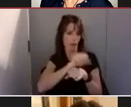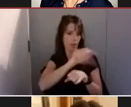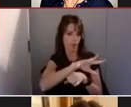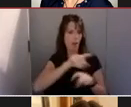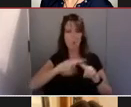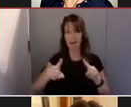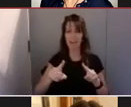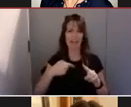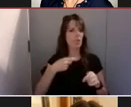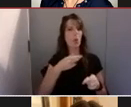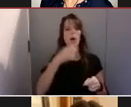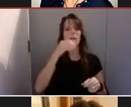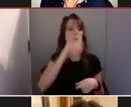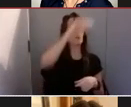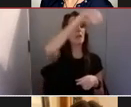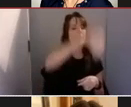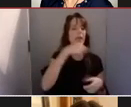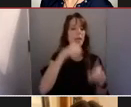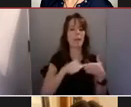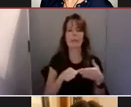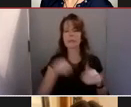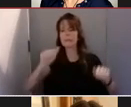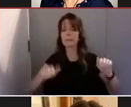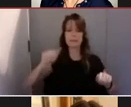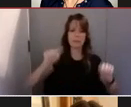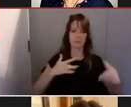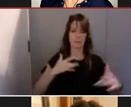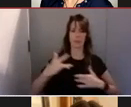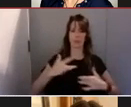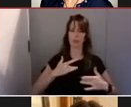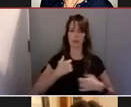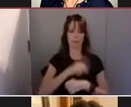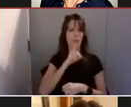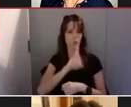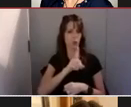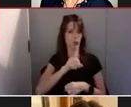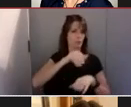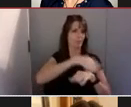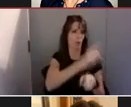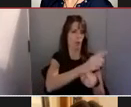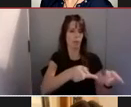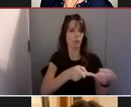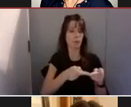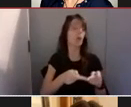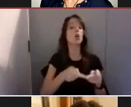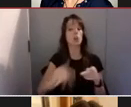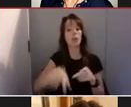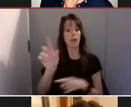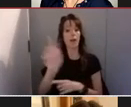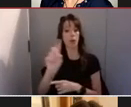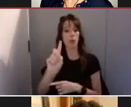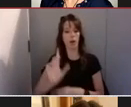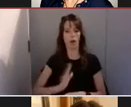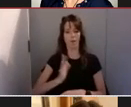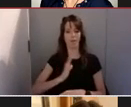to put it in the mail and you're unsure of, or you're concerned, you want to make sure it gets back, you can actually look up where there are official